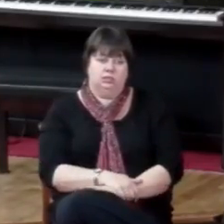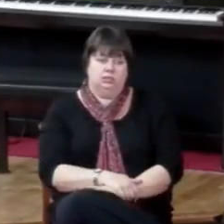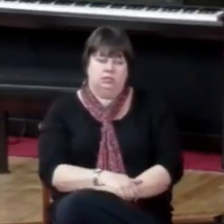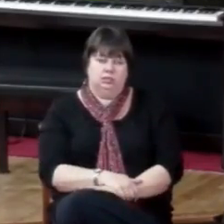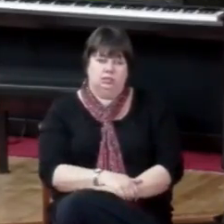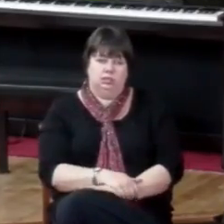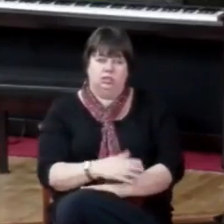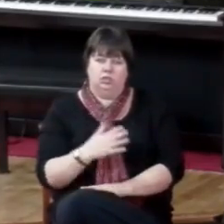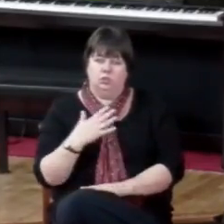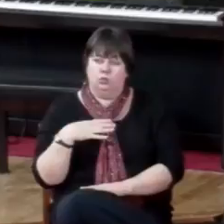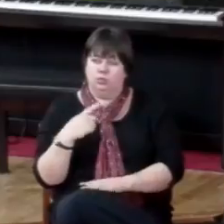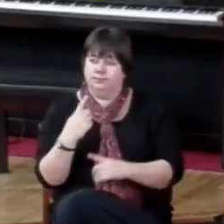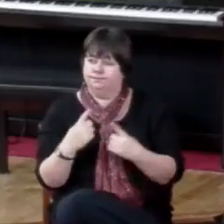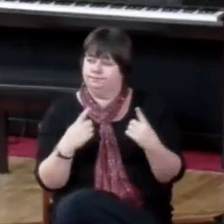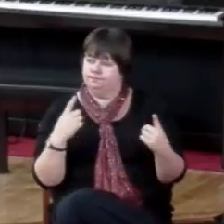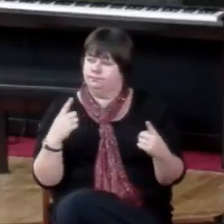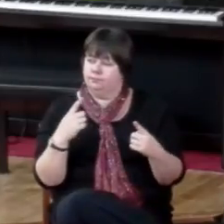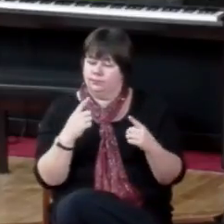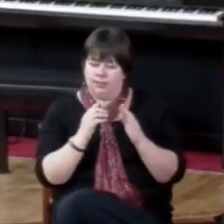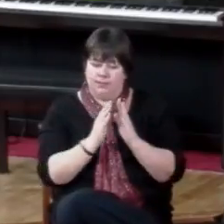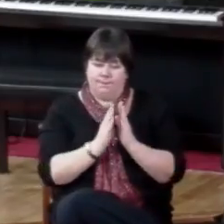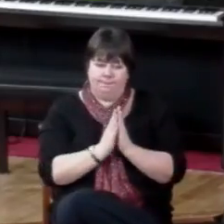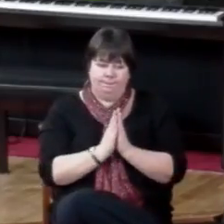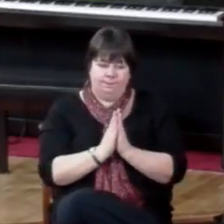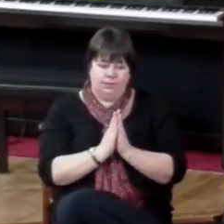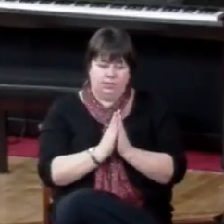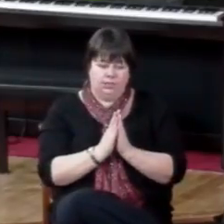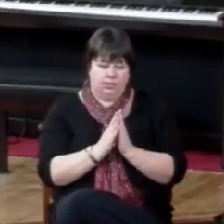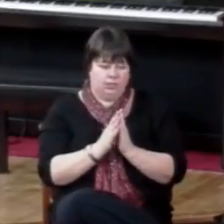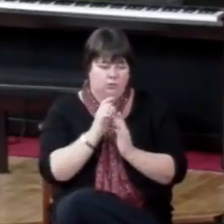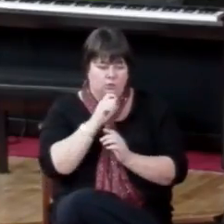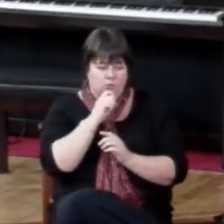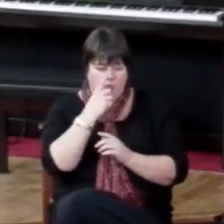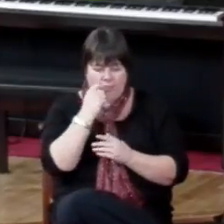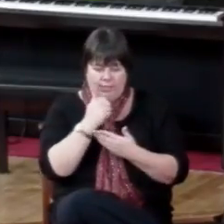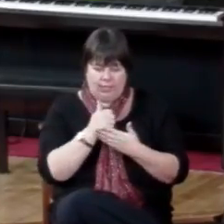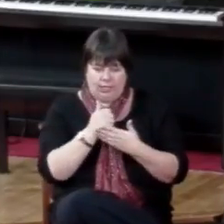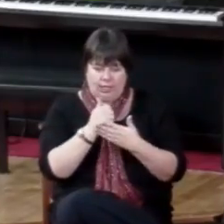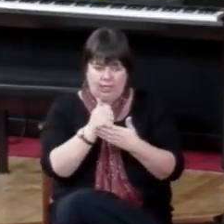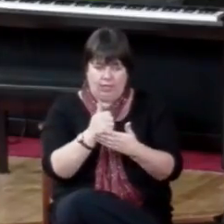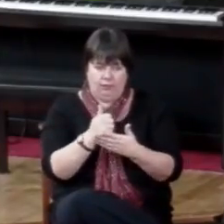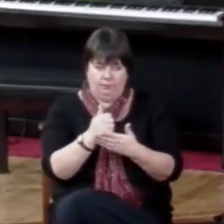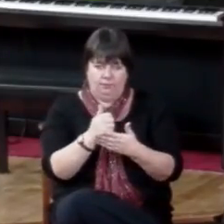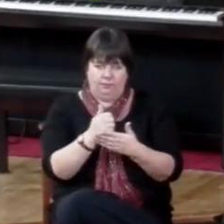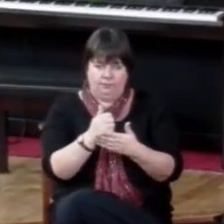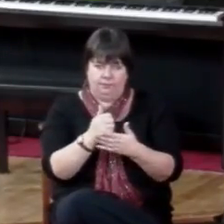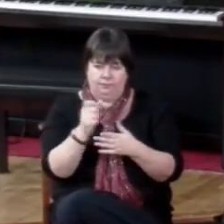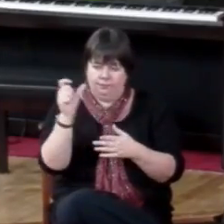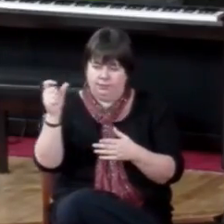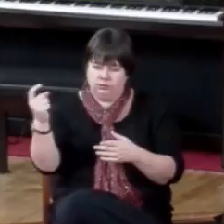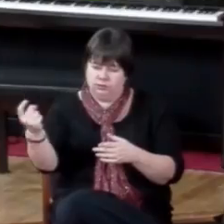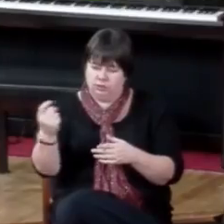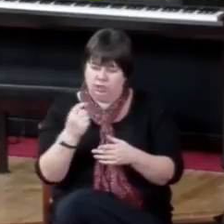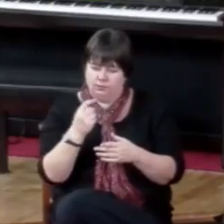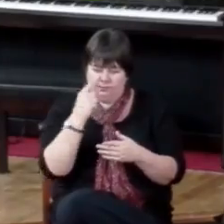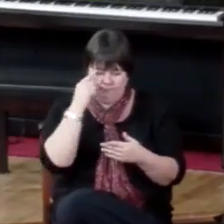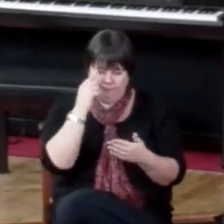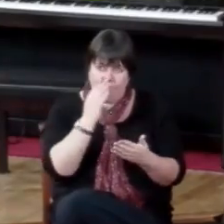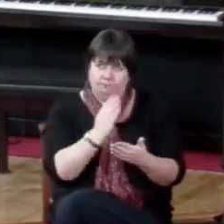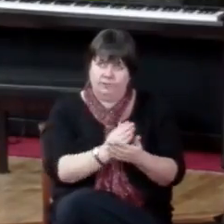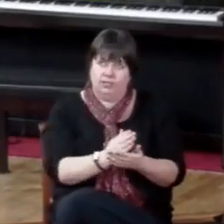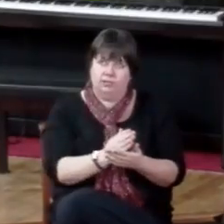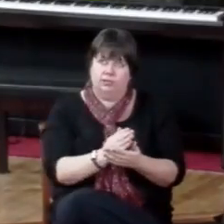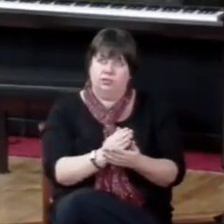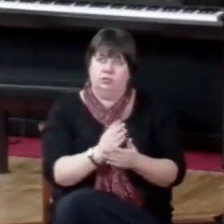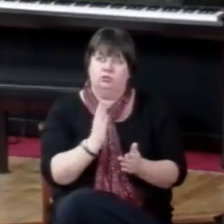to pray for those that we would love to help to a place of faith as well. There we are. We